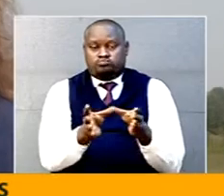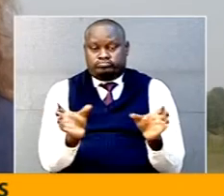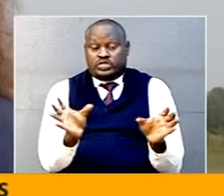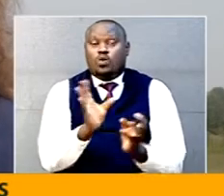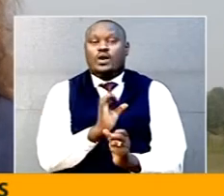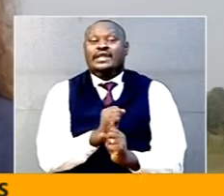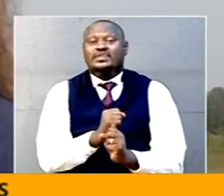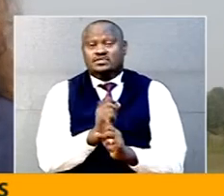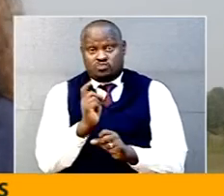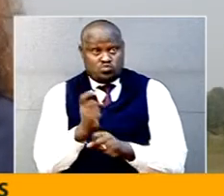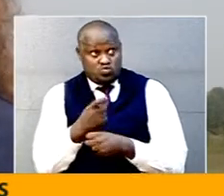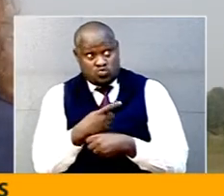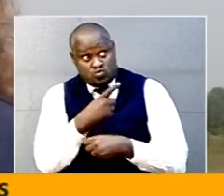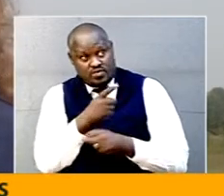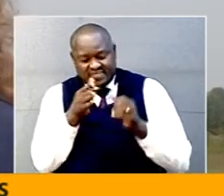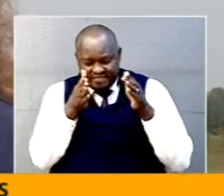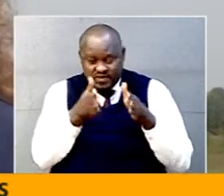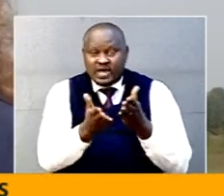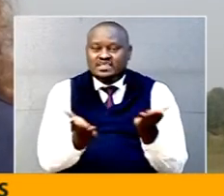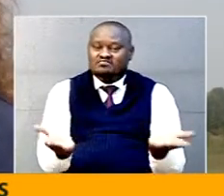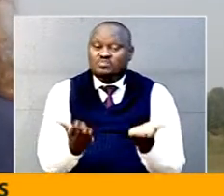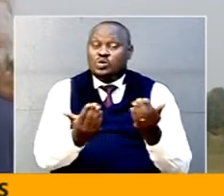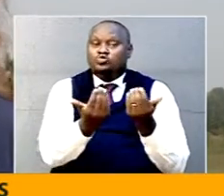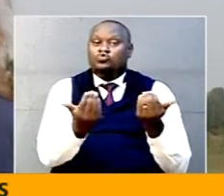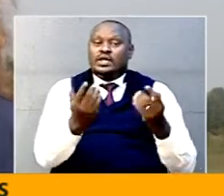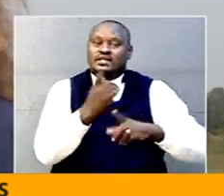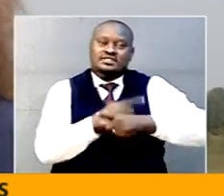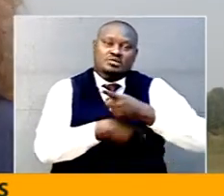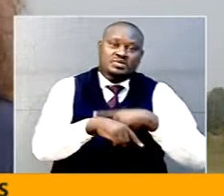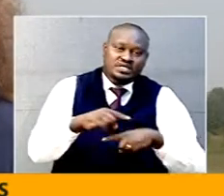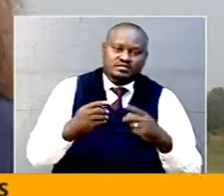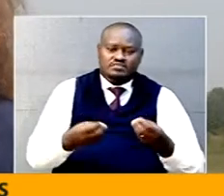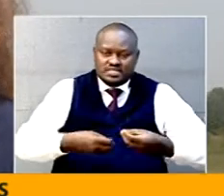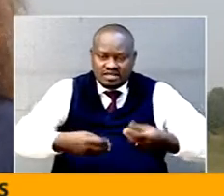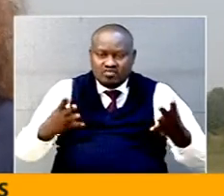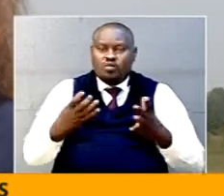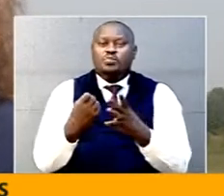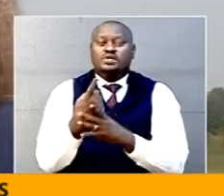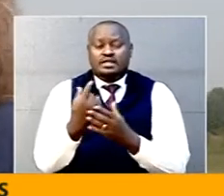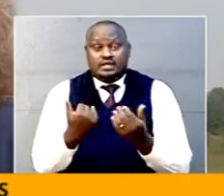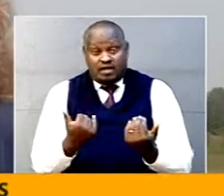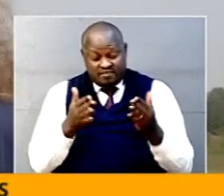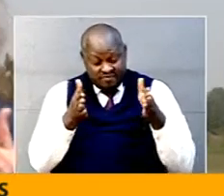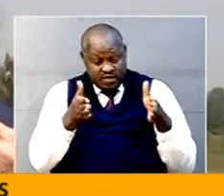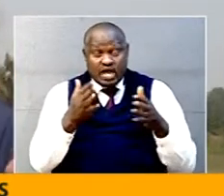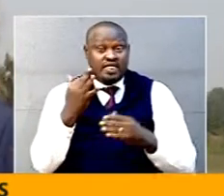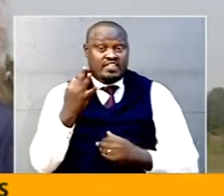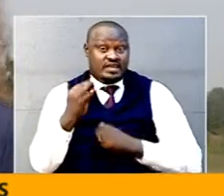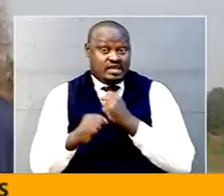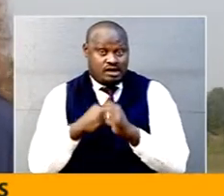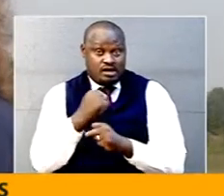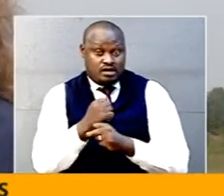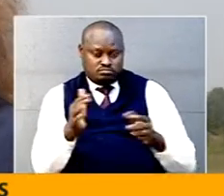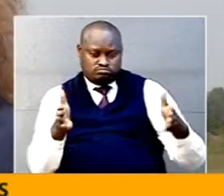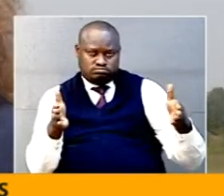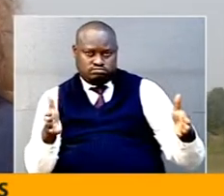can offer more opportunities to children with disabilities, and that will go on beyond the 3-year period, so that there will be